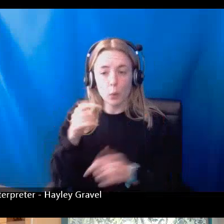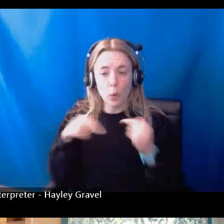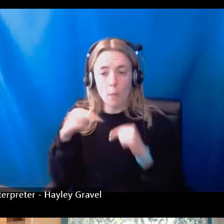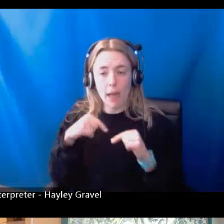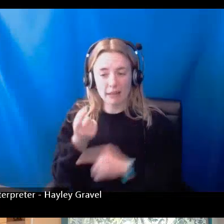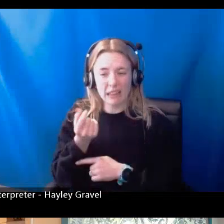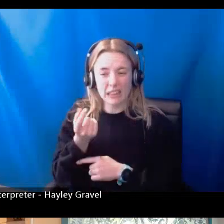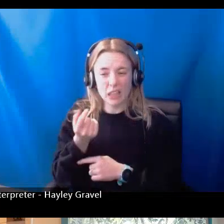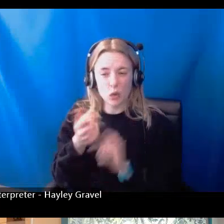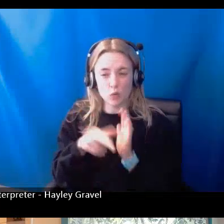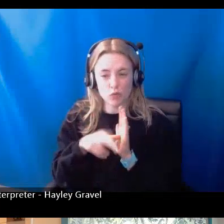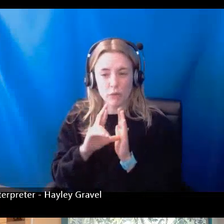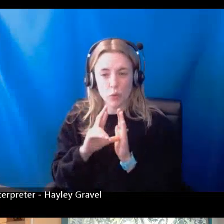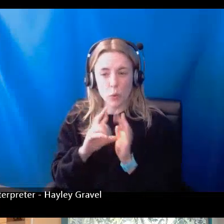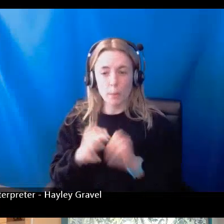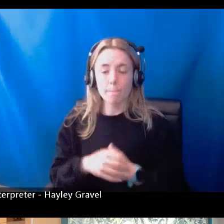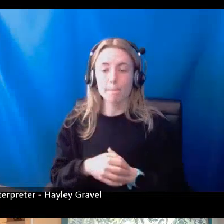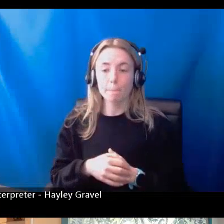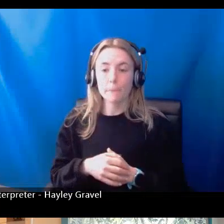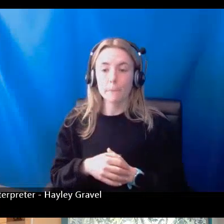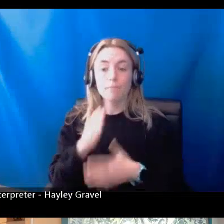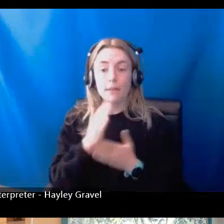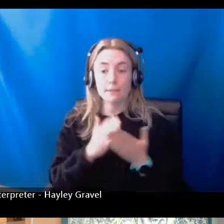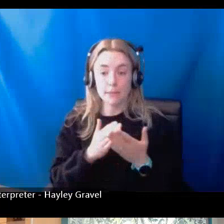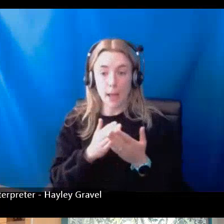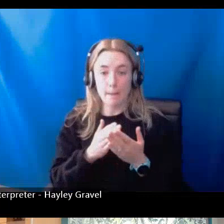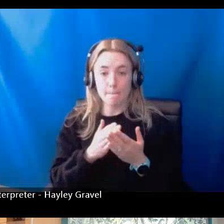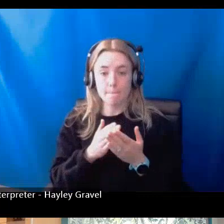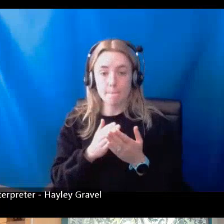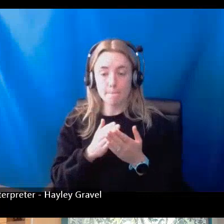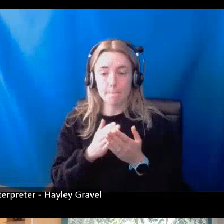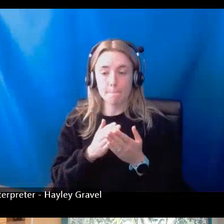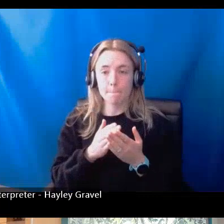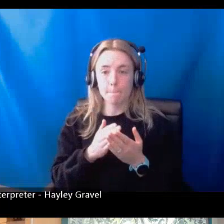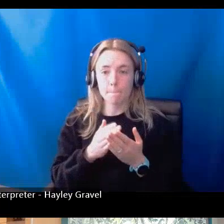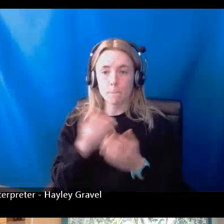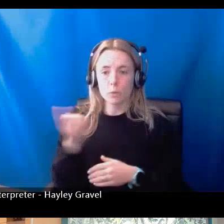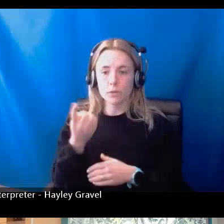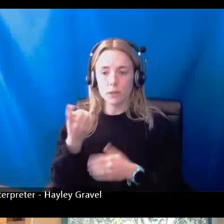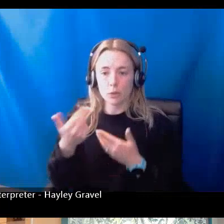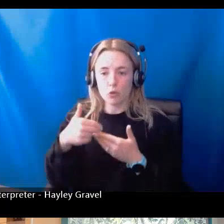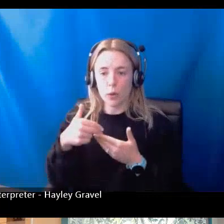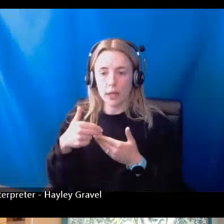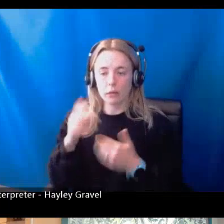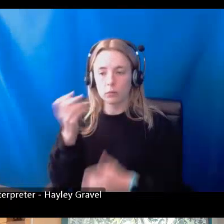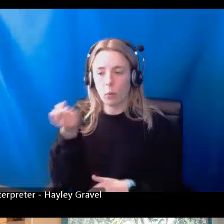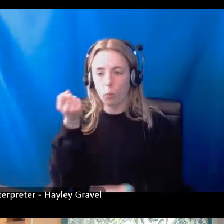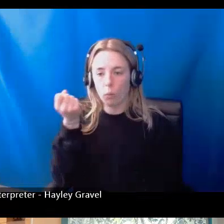review. Some of you, hold on, someone's coming in again.